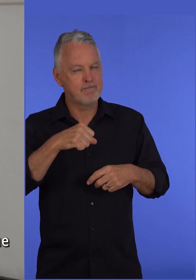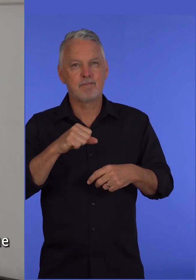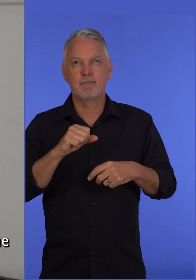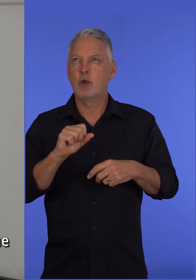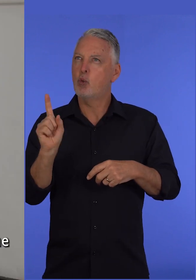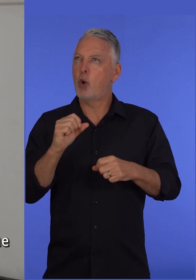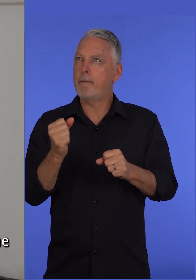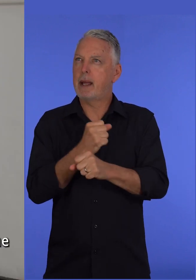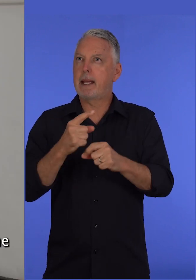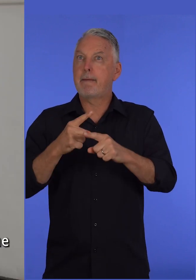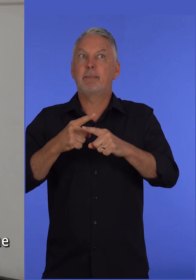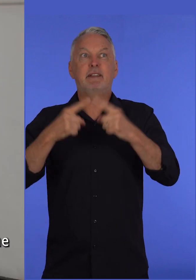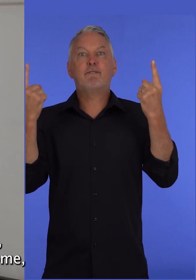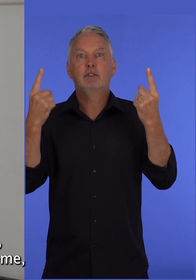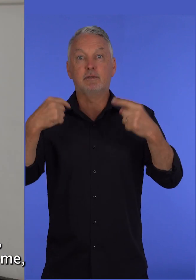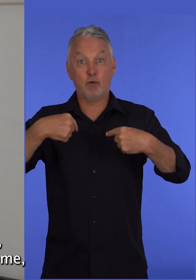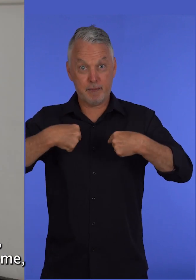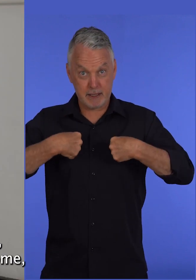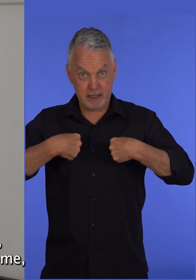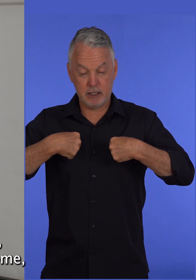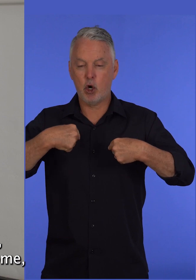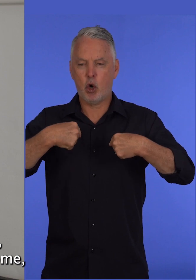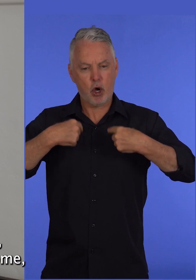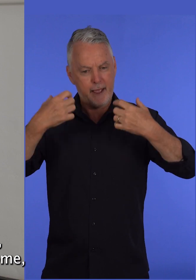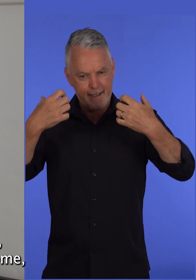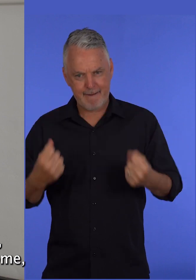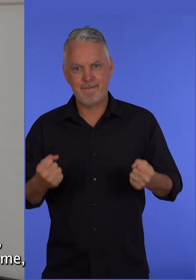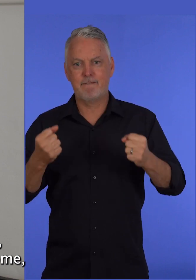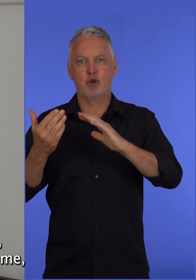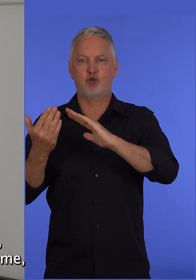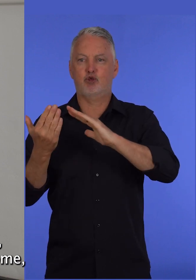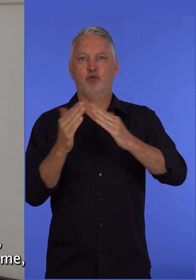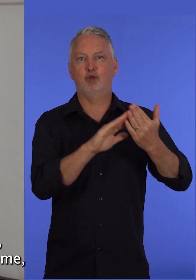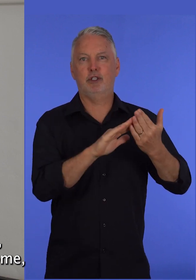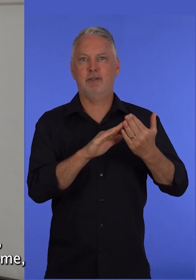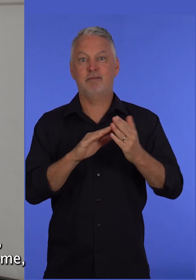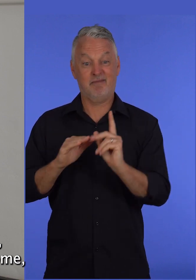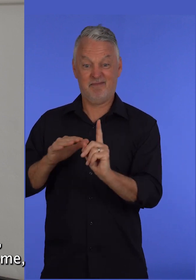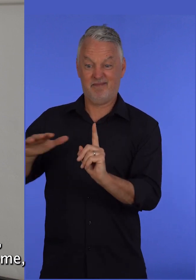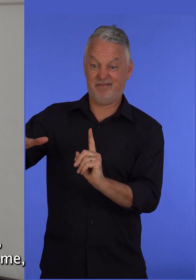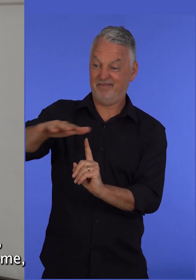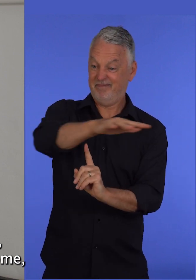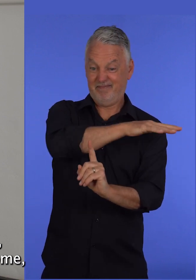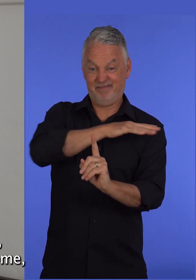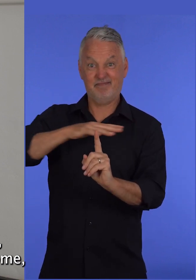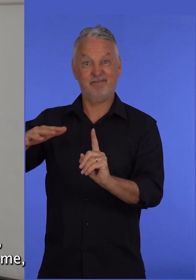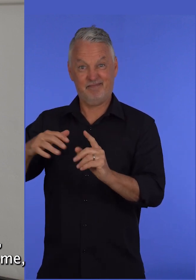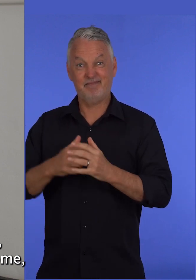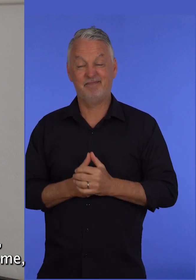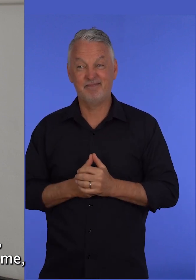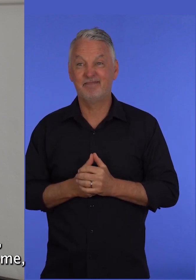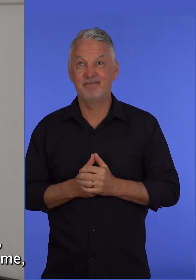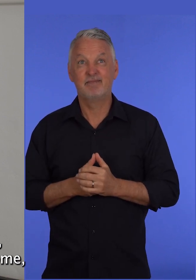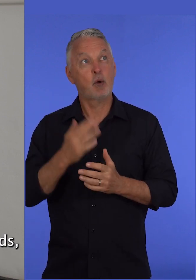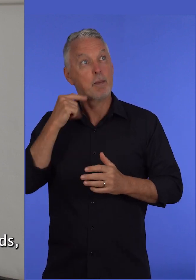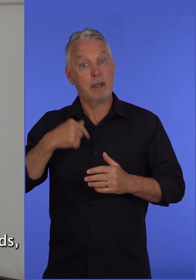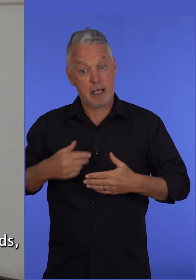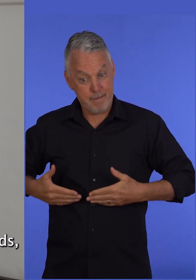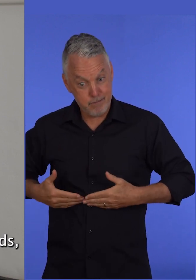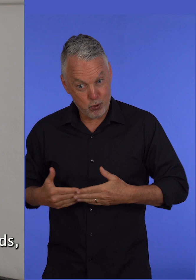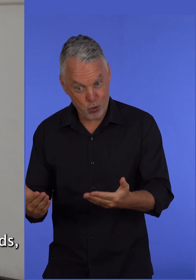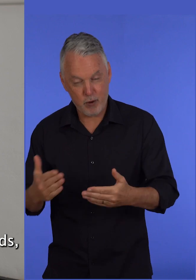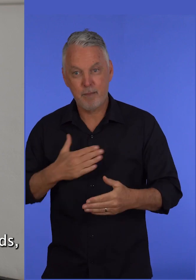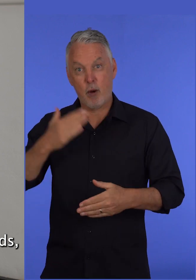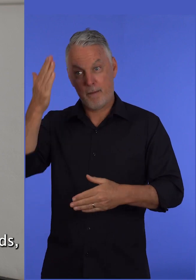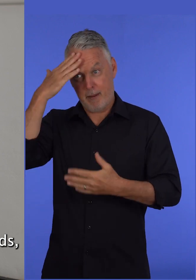made all the difference to me is I had a community that when my mum came back home, the youngest